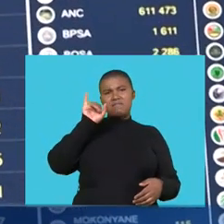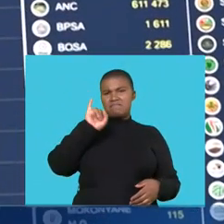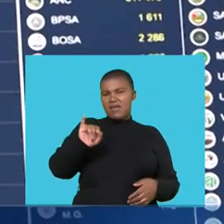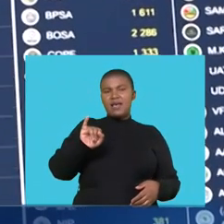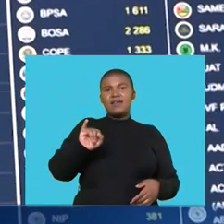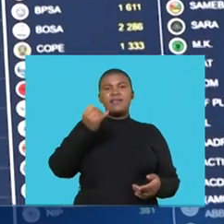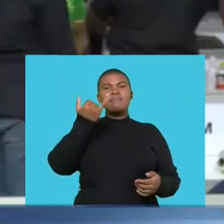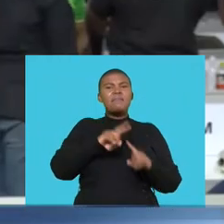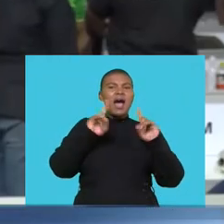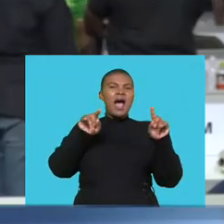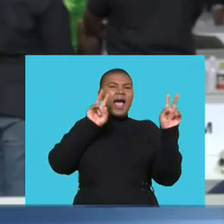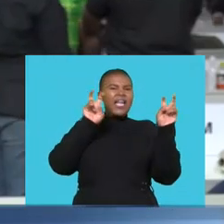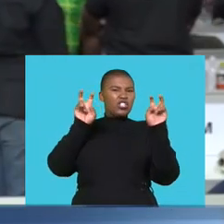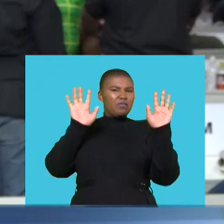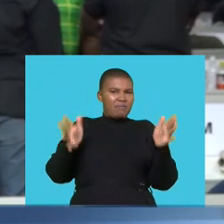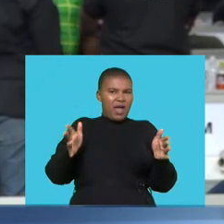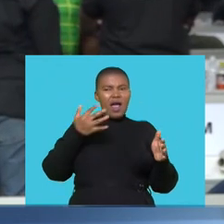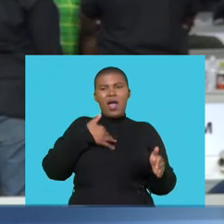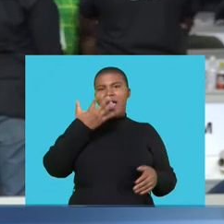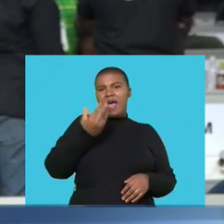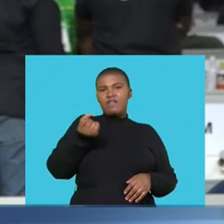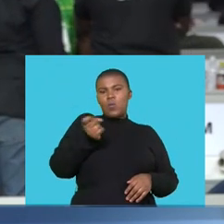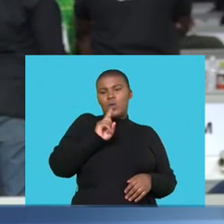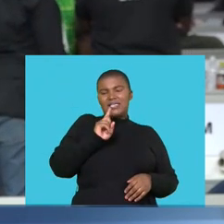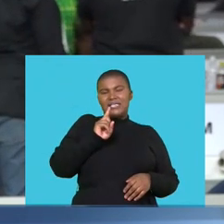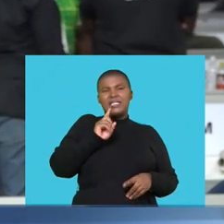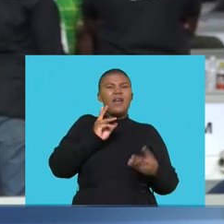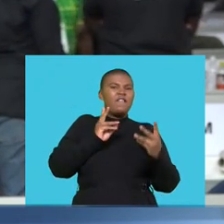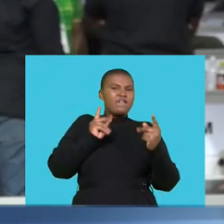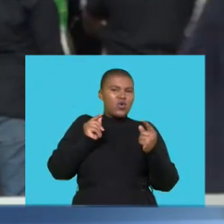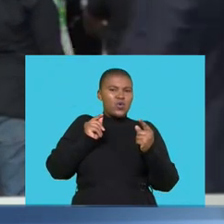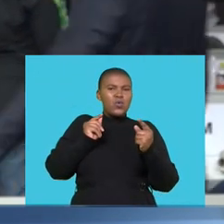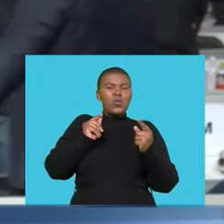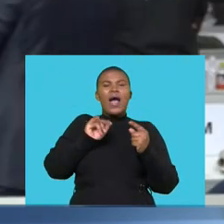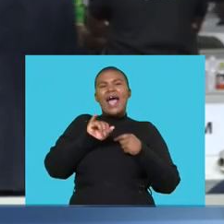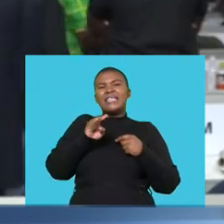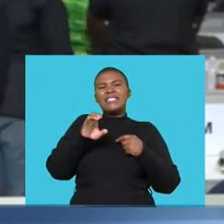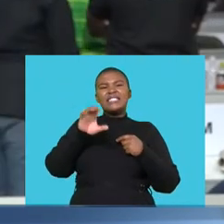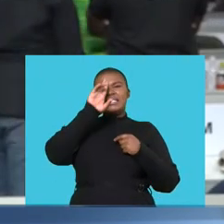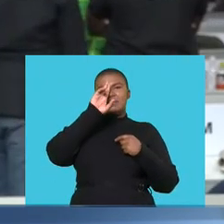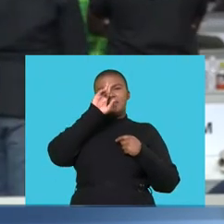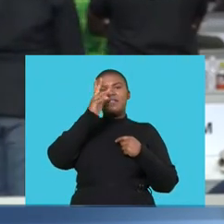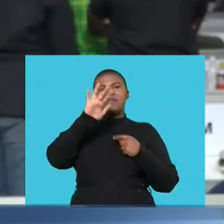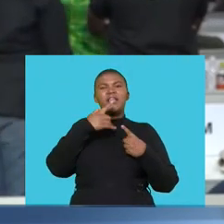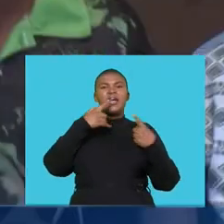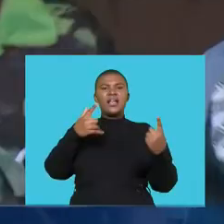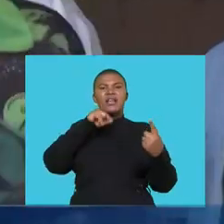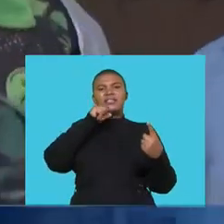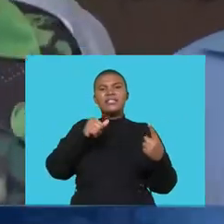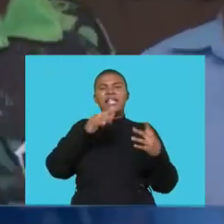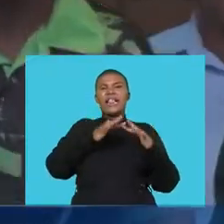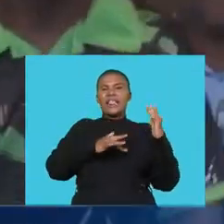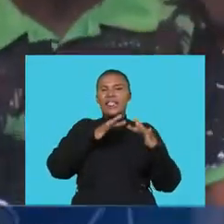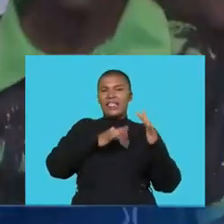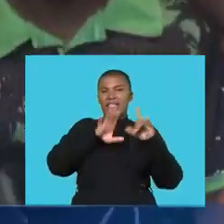The only issues that I think we had and were voiced by a couple of other parties Was the IEC's incompetence at this point